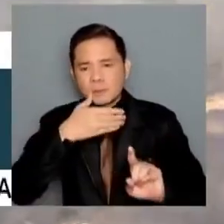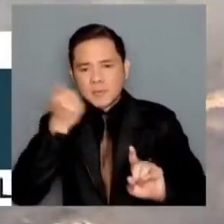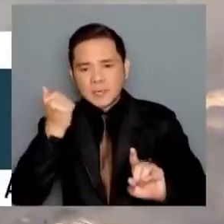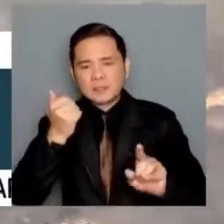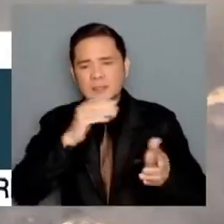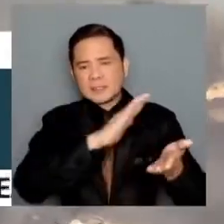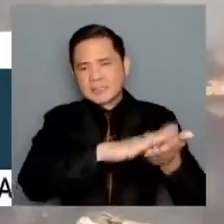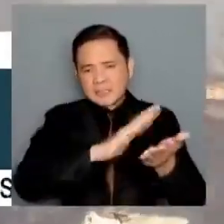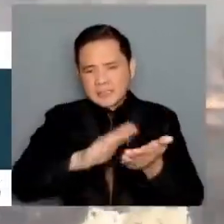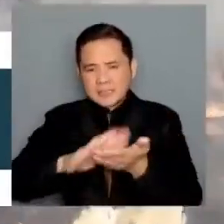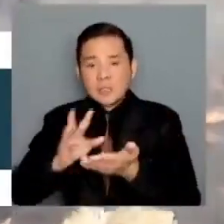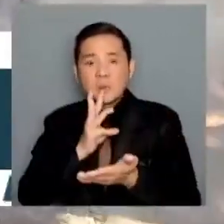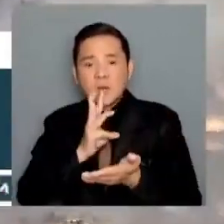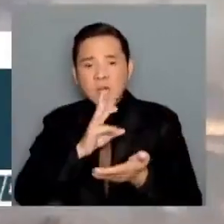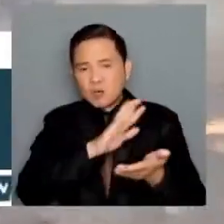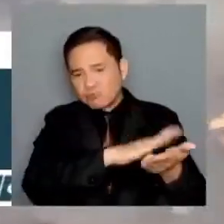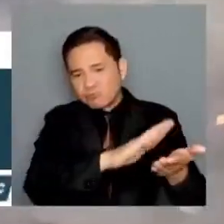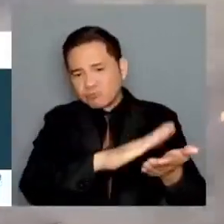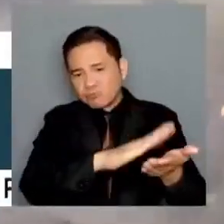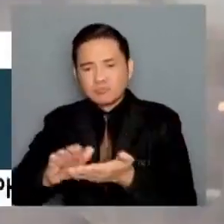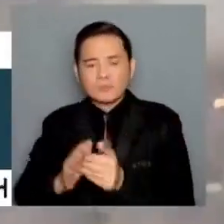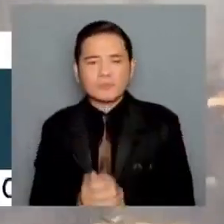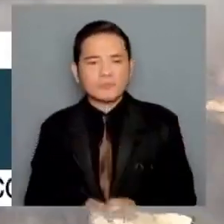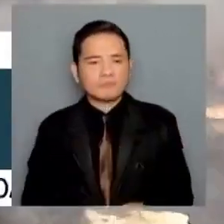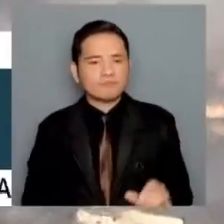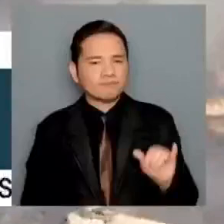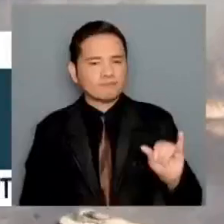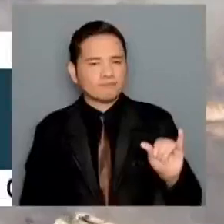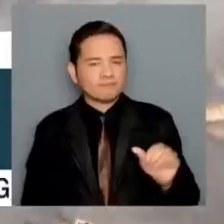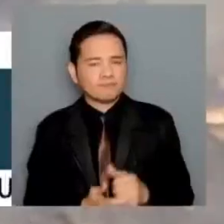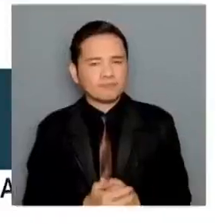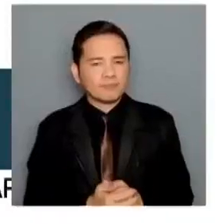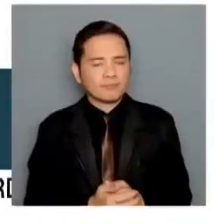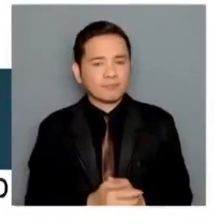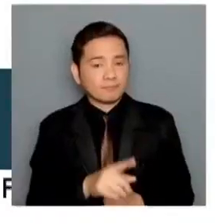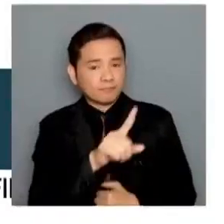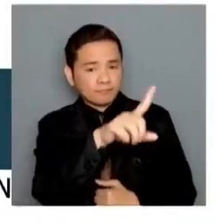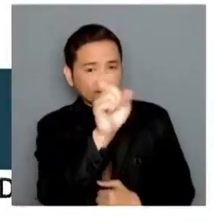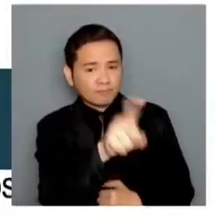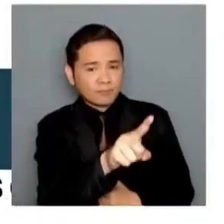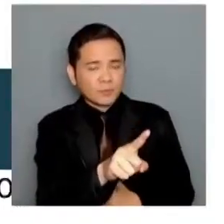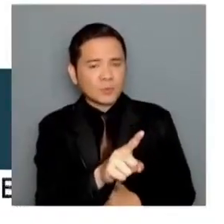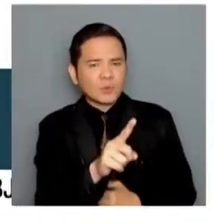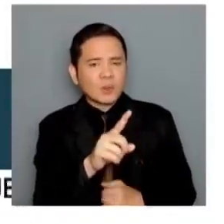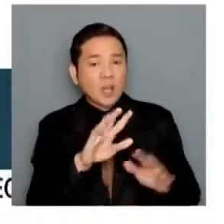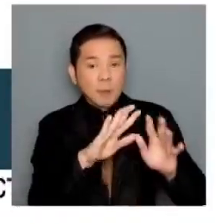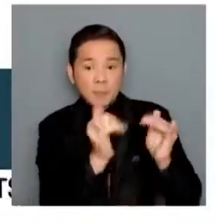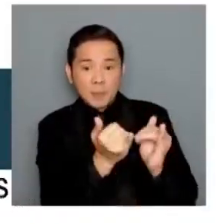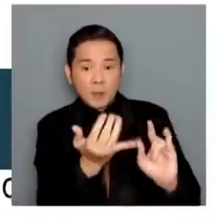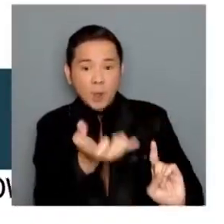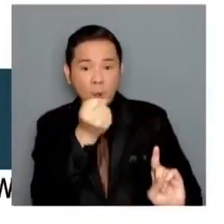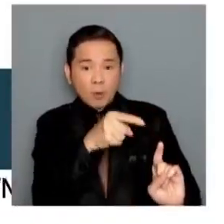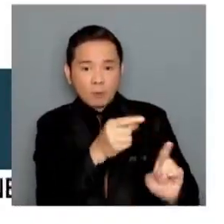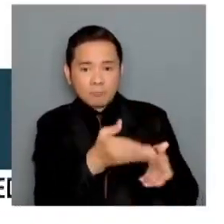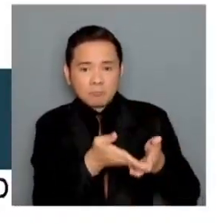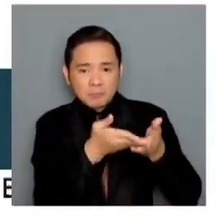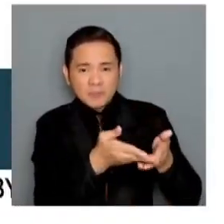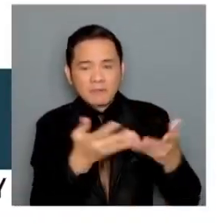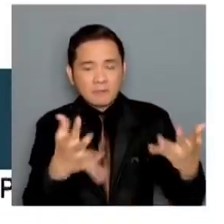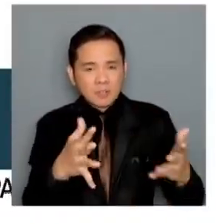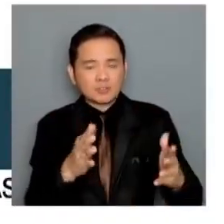oil spill at that sea. All right. Now, the owners of the ship involved in this spill has spoken to media,